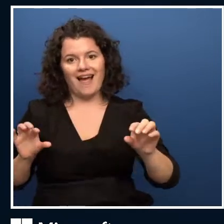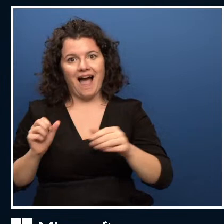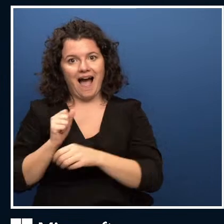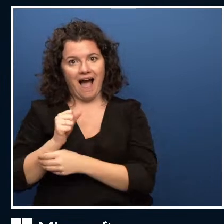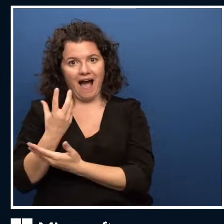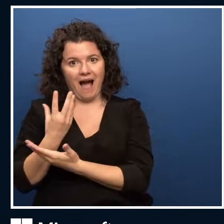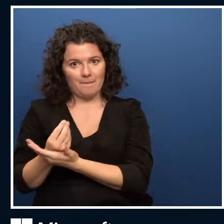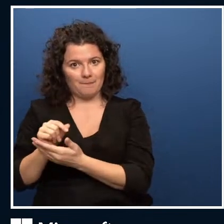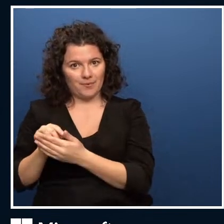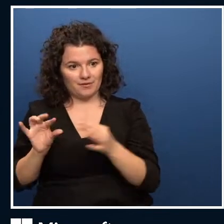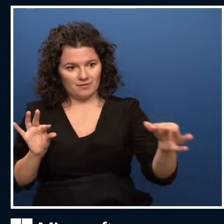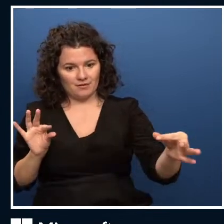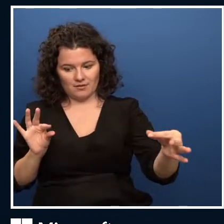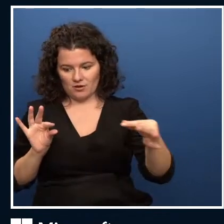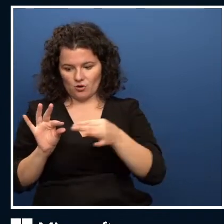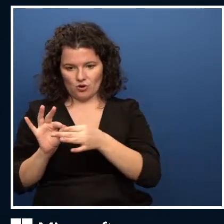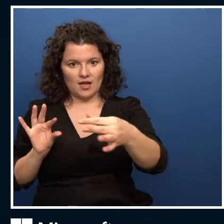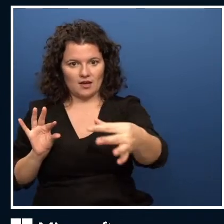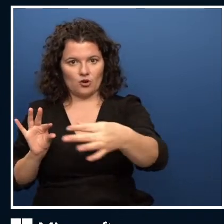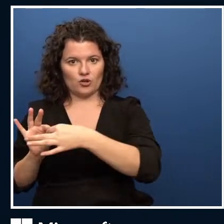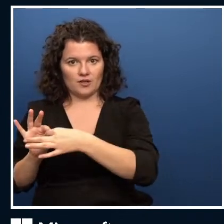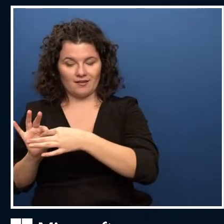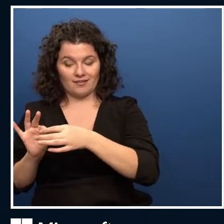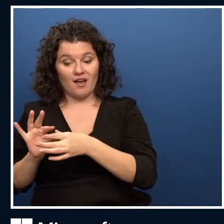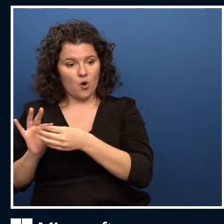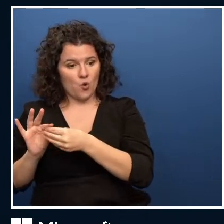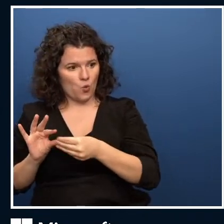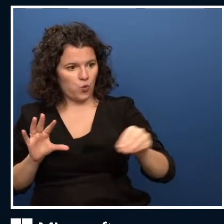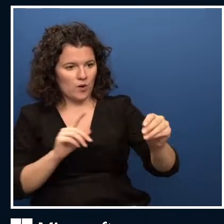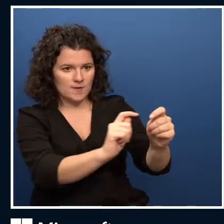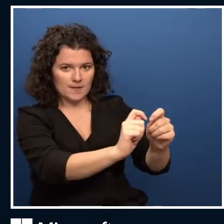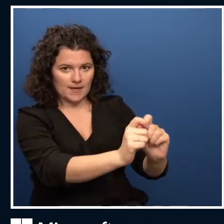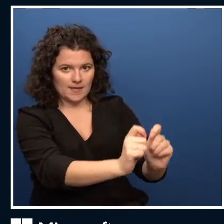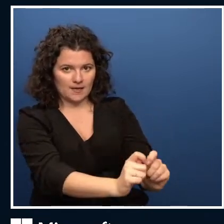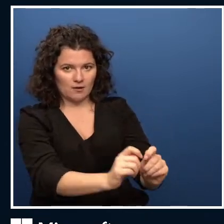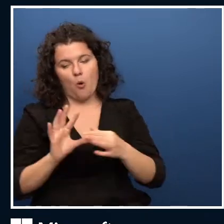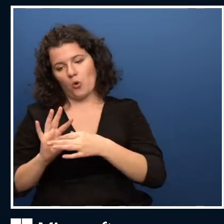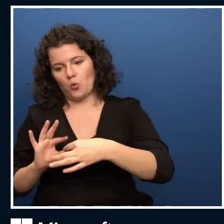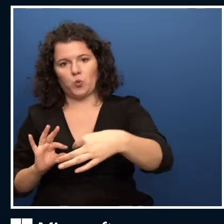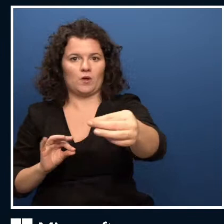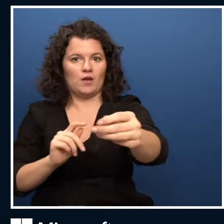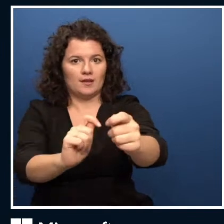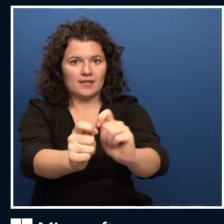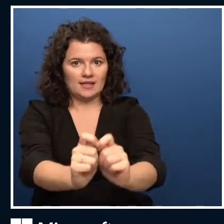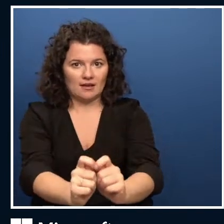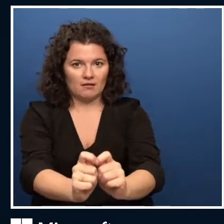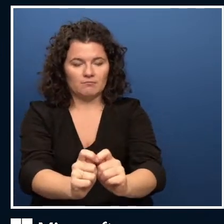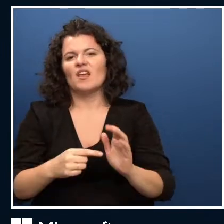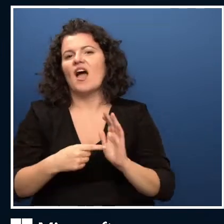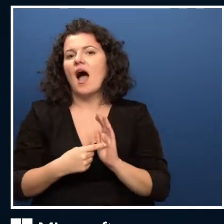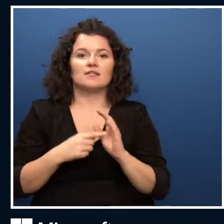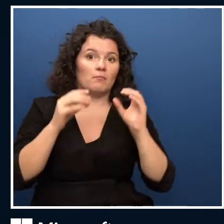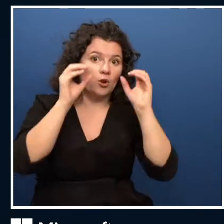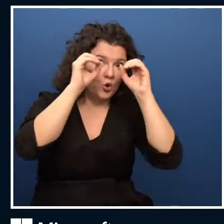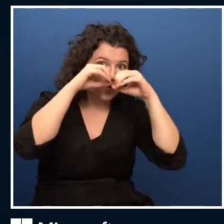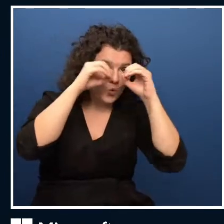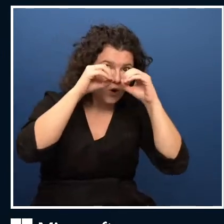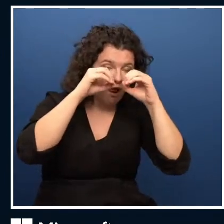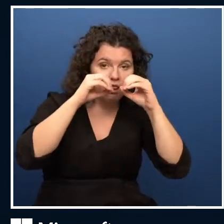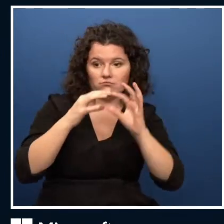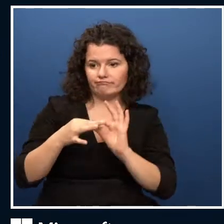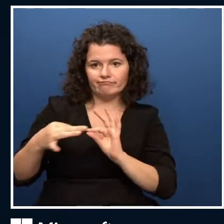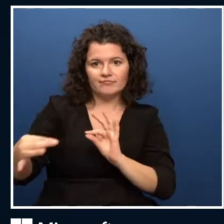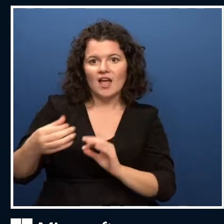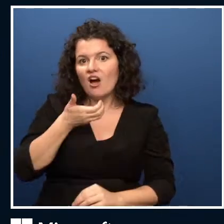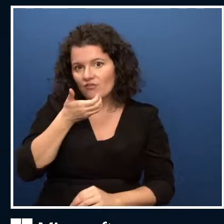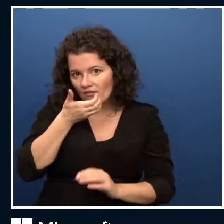using apps like Uber and food services like Zomato, and then there are other services like